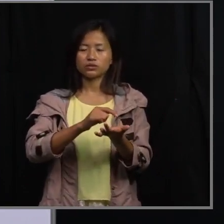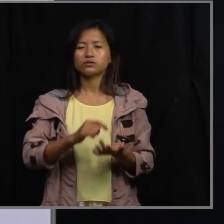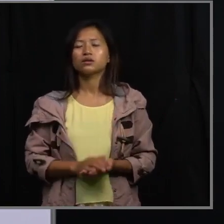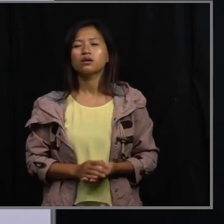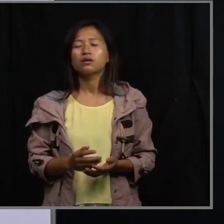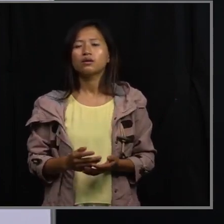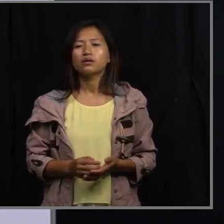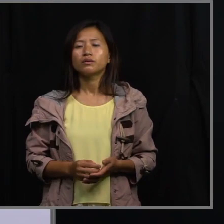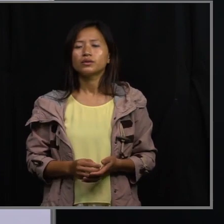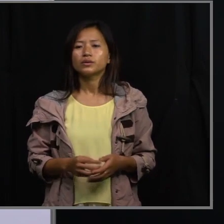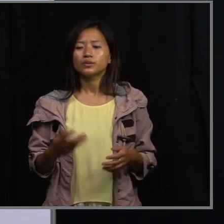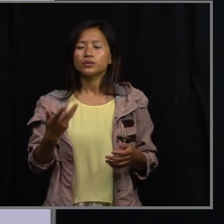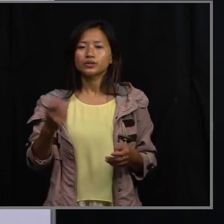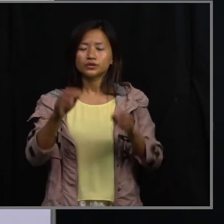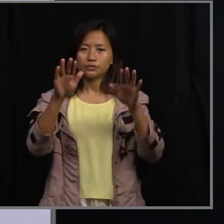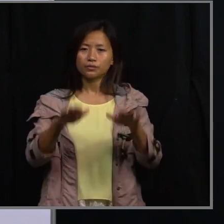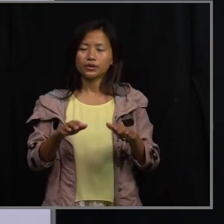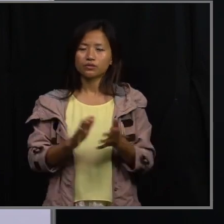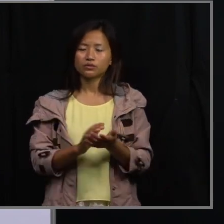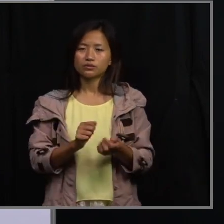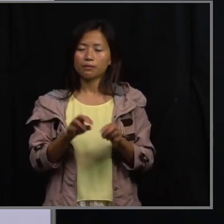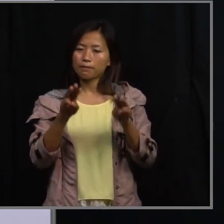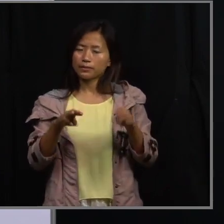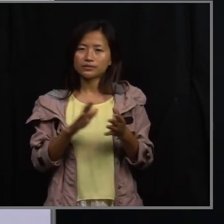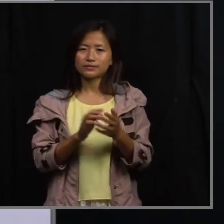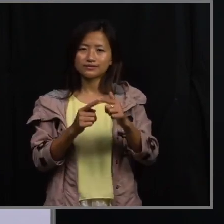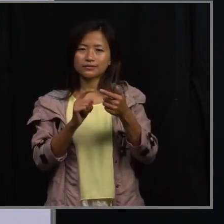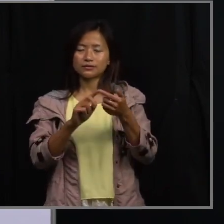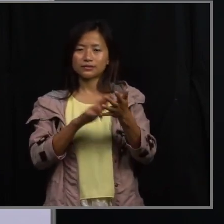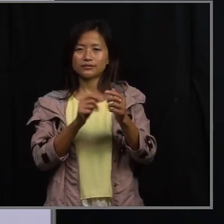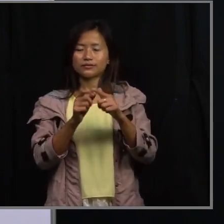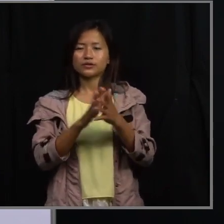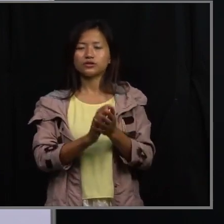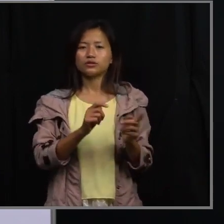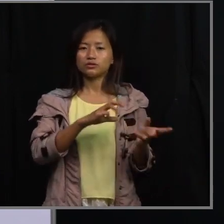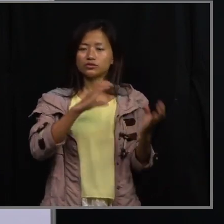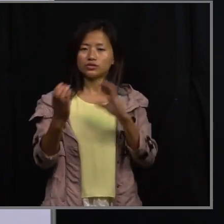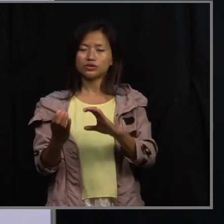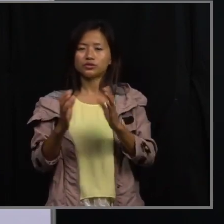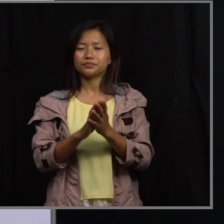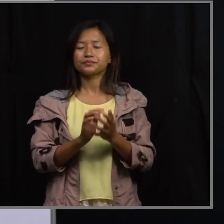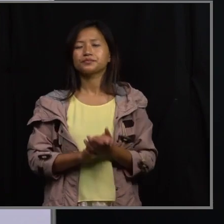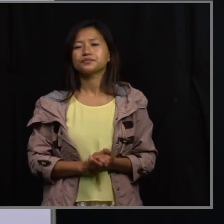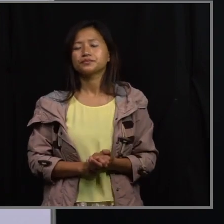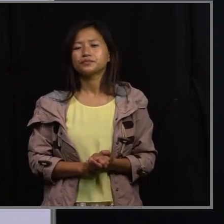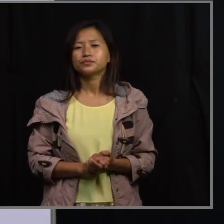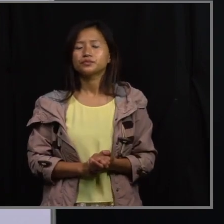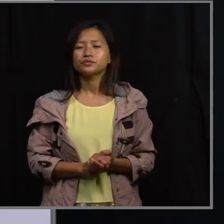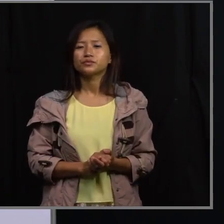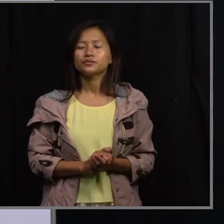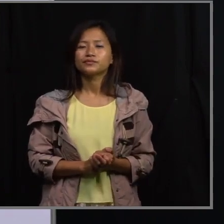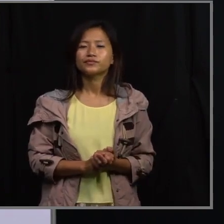or which tend to change. I'm using the word which change